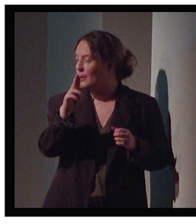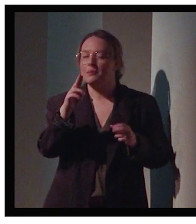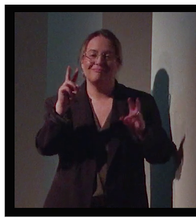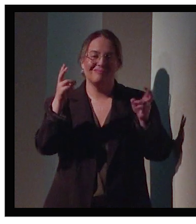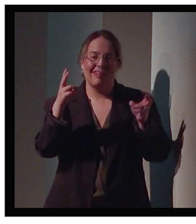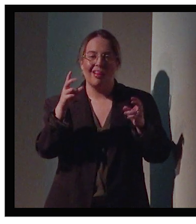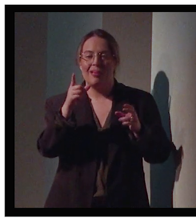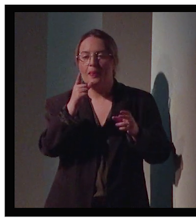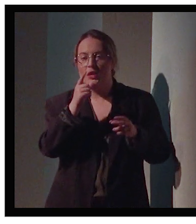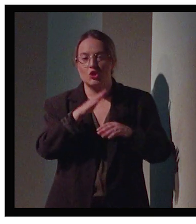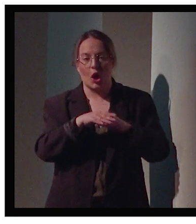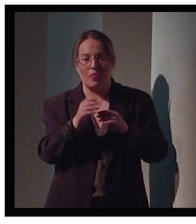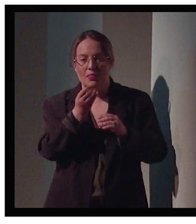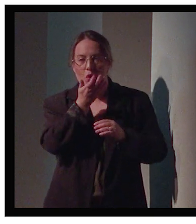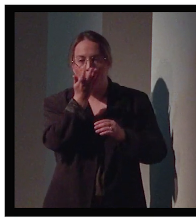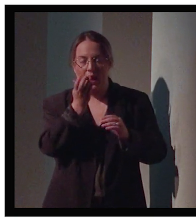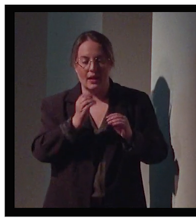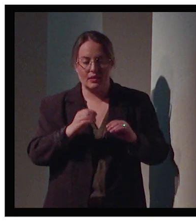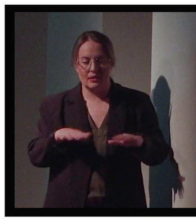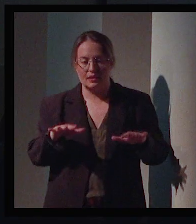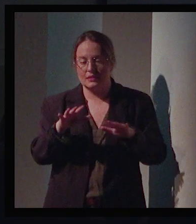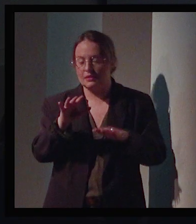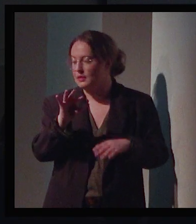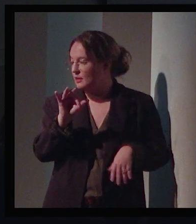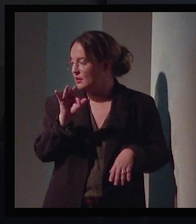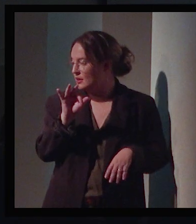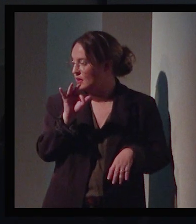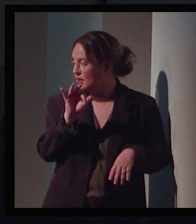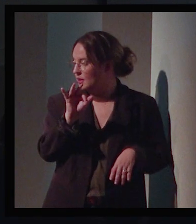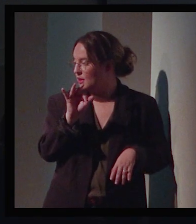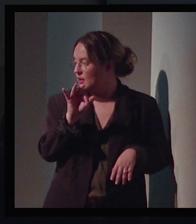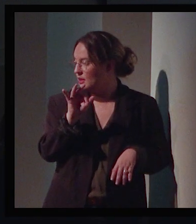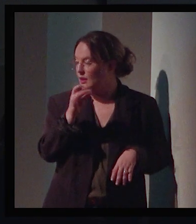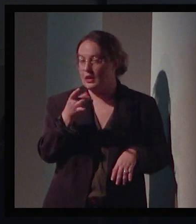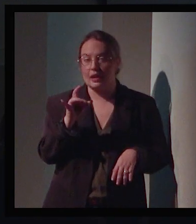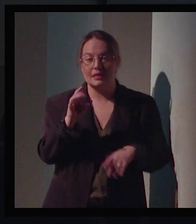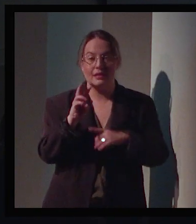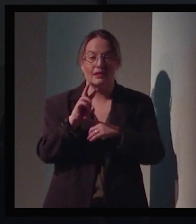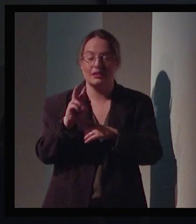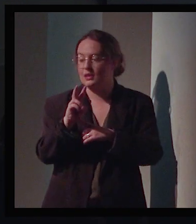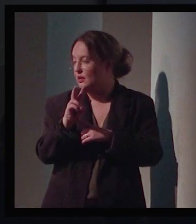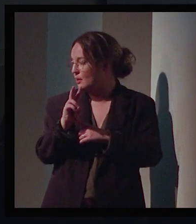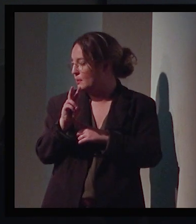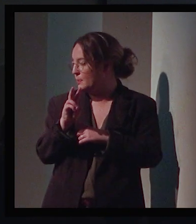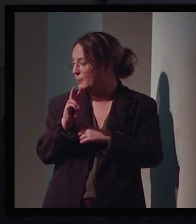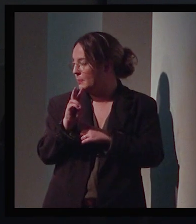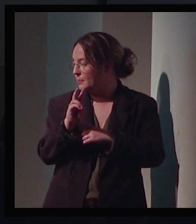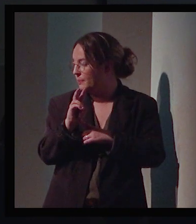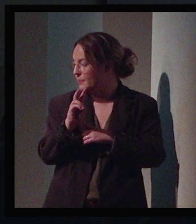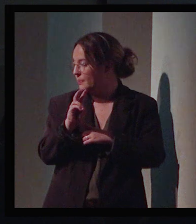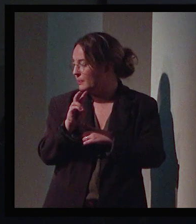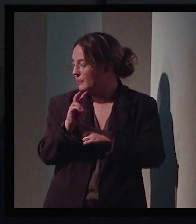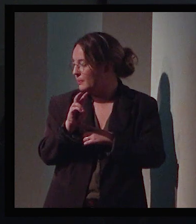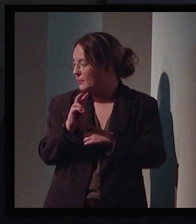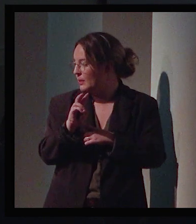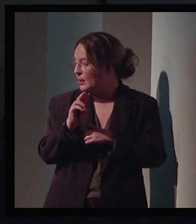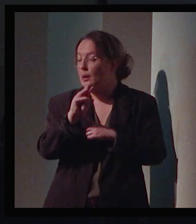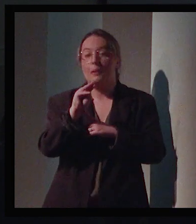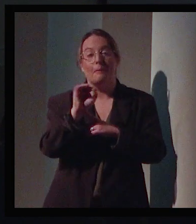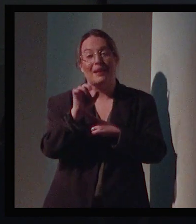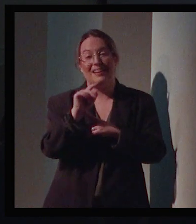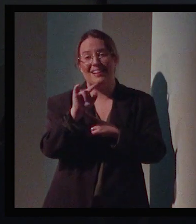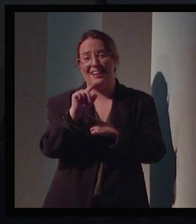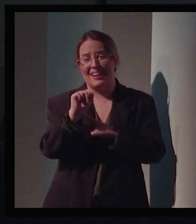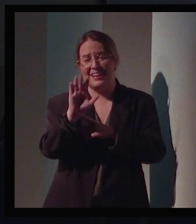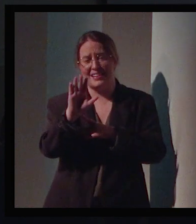1862, now in the collection of the Orsay. Manet's highly unconventional image